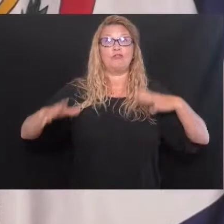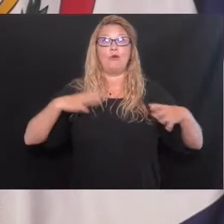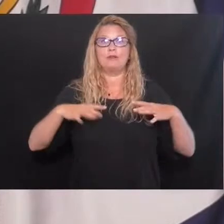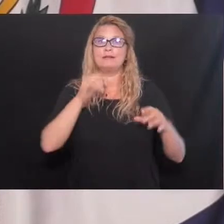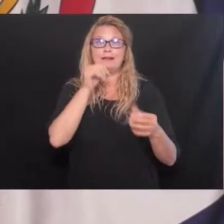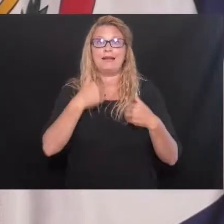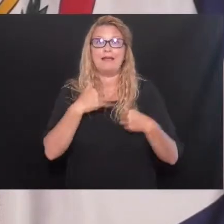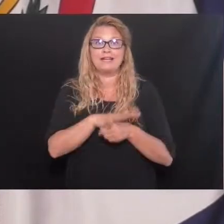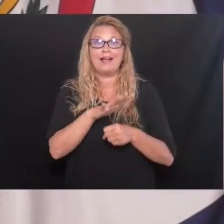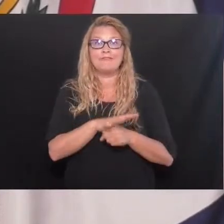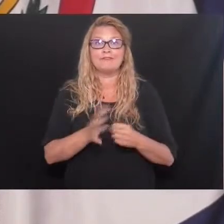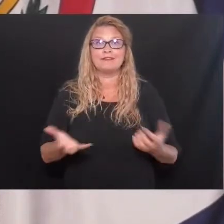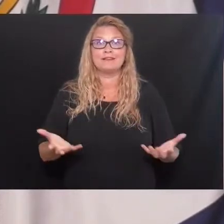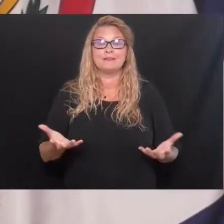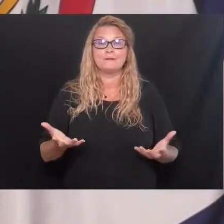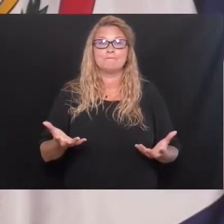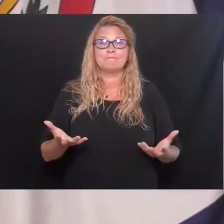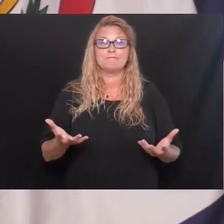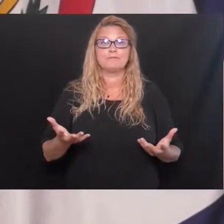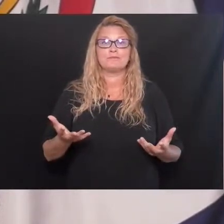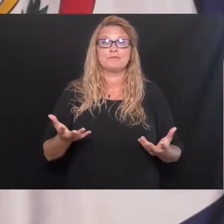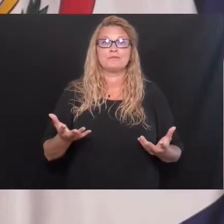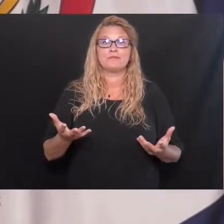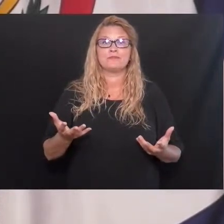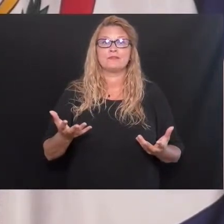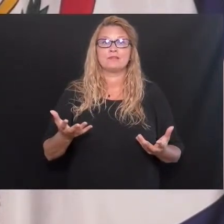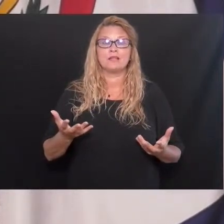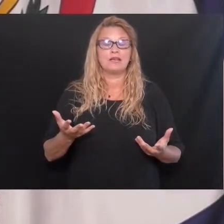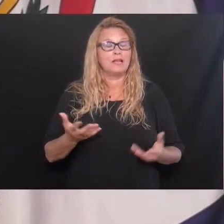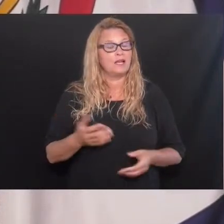it. And yet, they walked right in the fire.